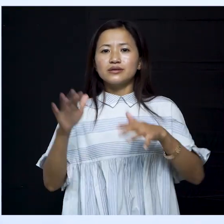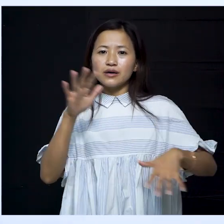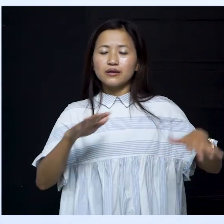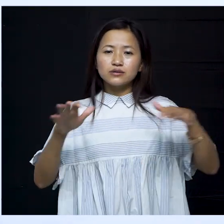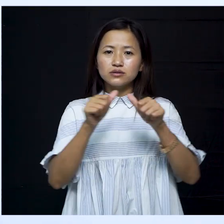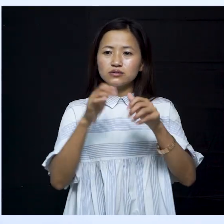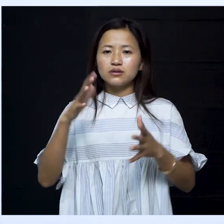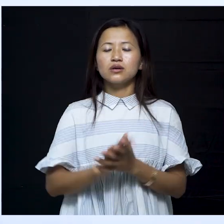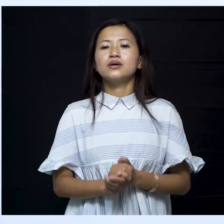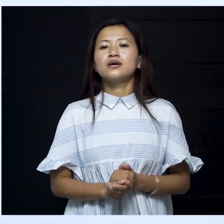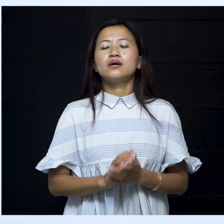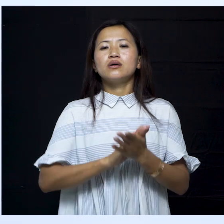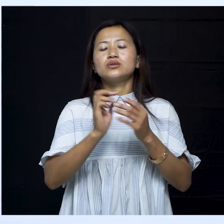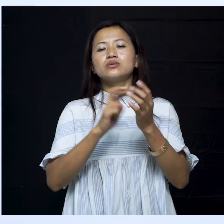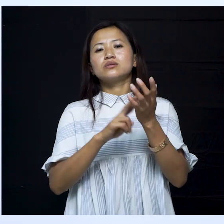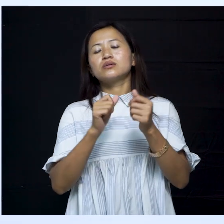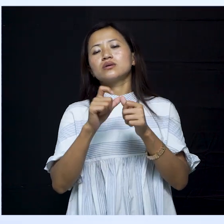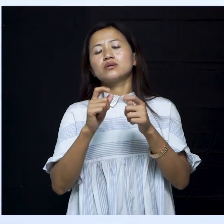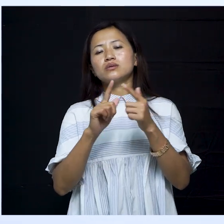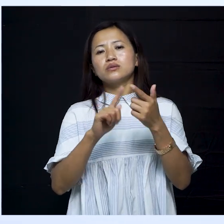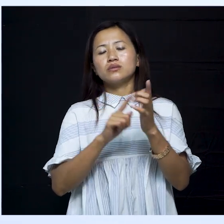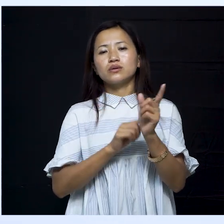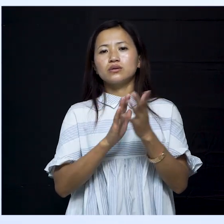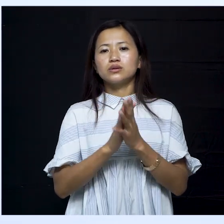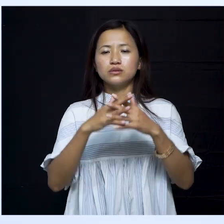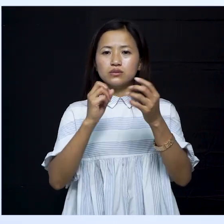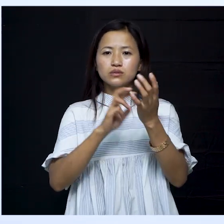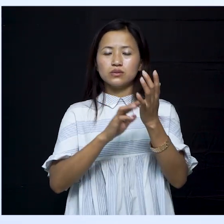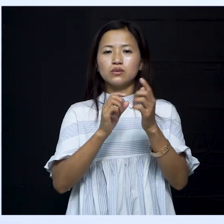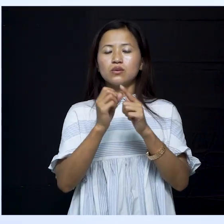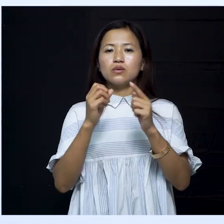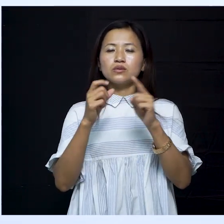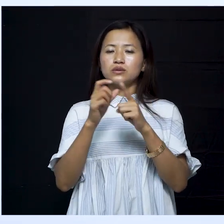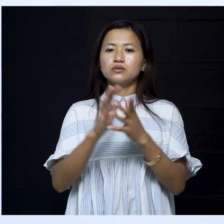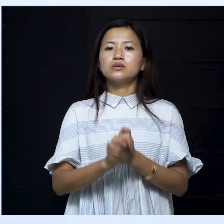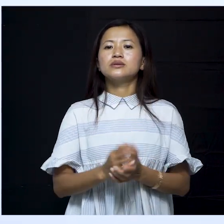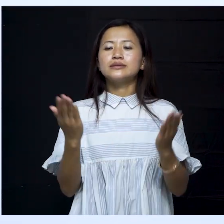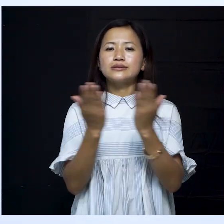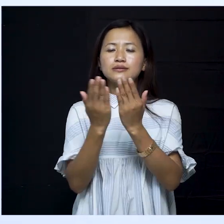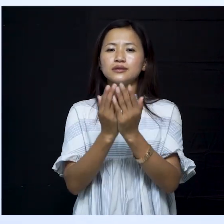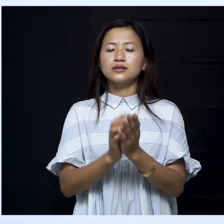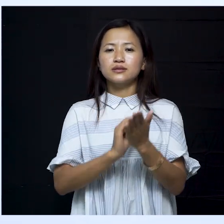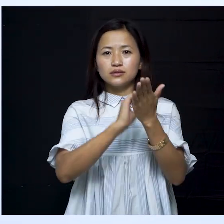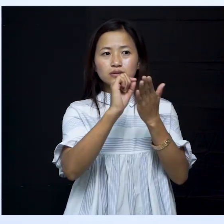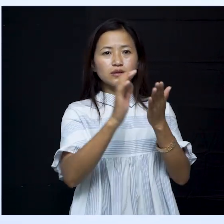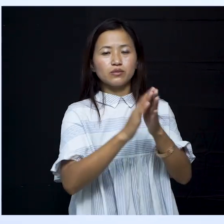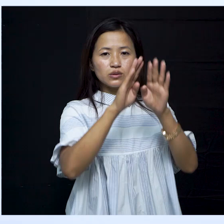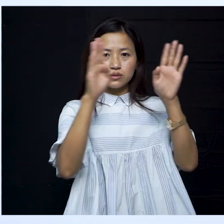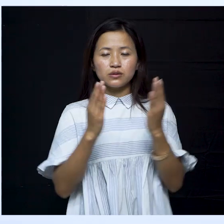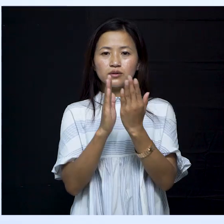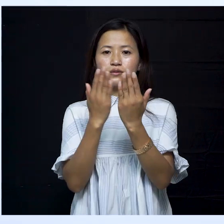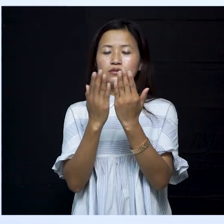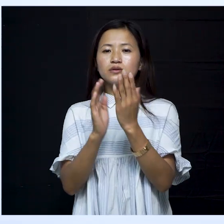across an incident at one point of time in a Hollywood studio where he read a signboard on the door that says,